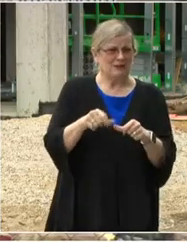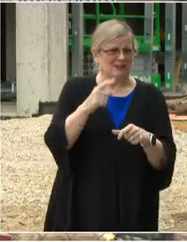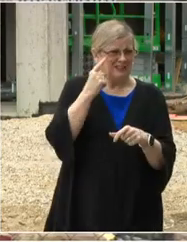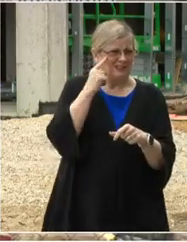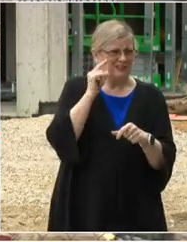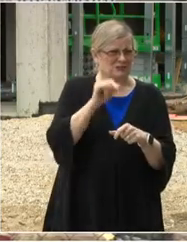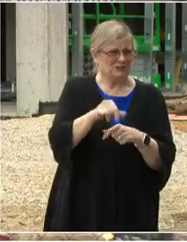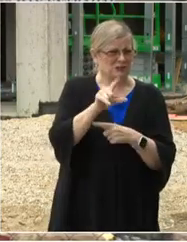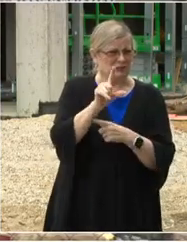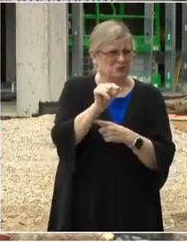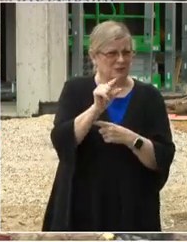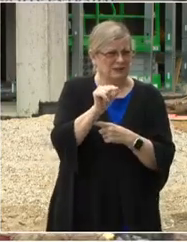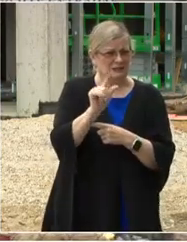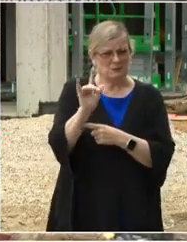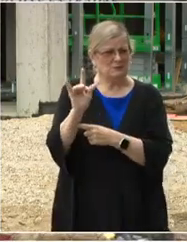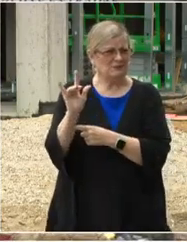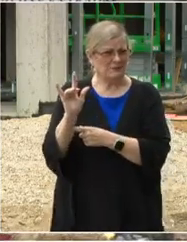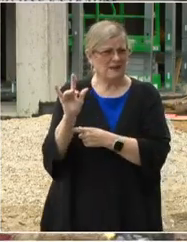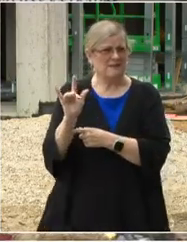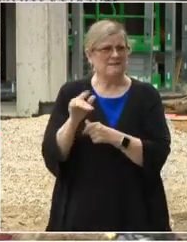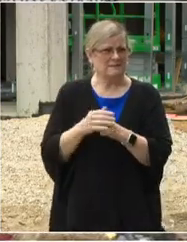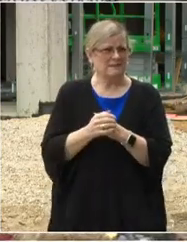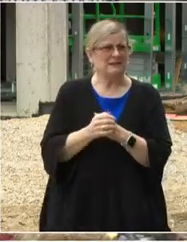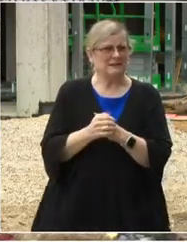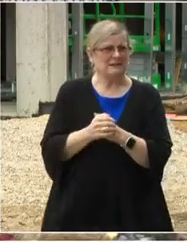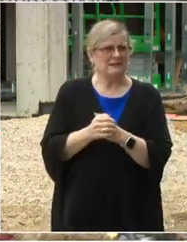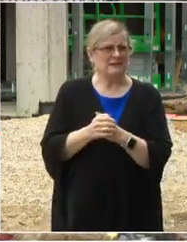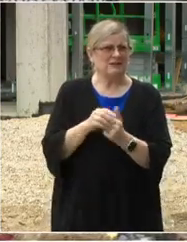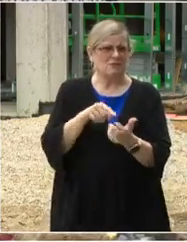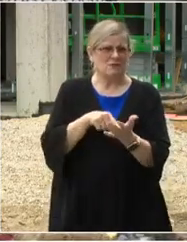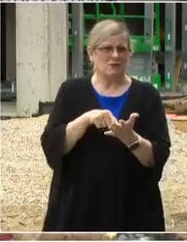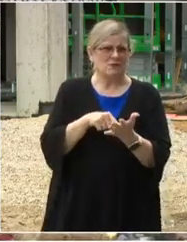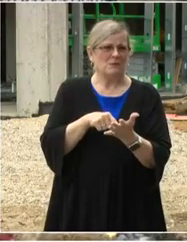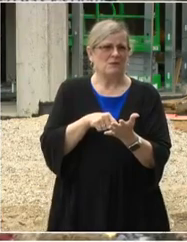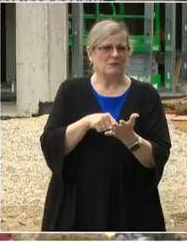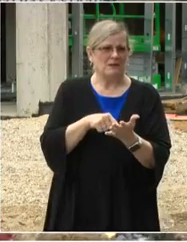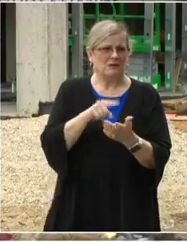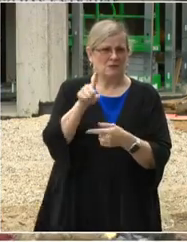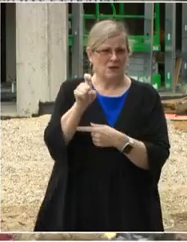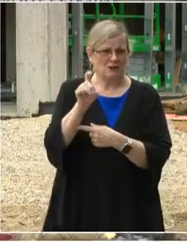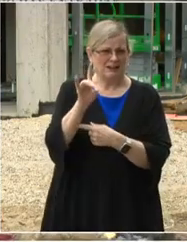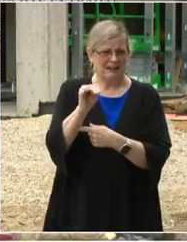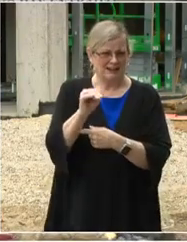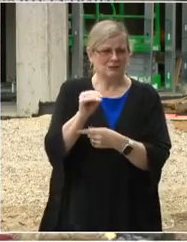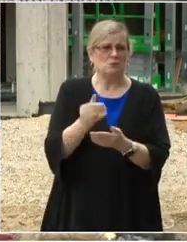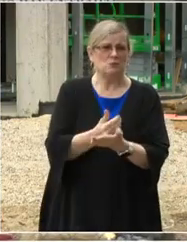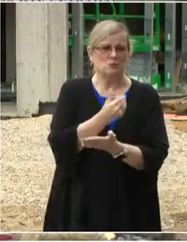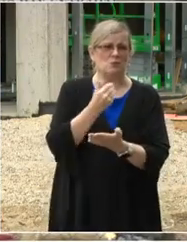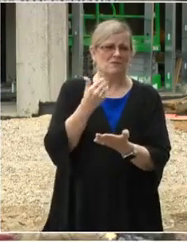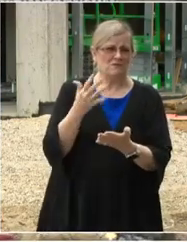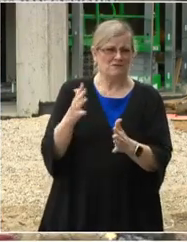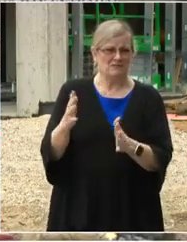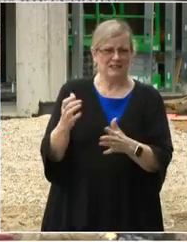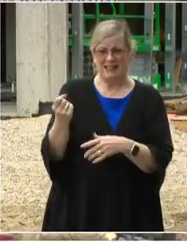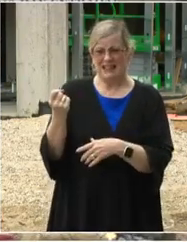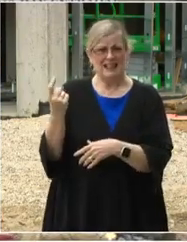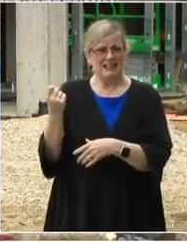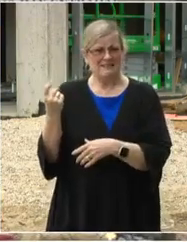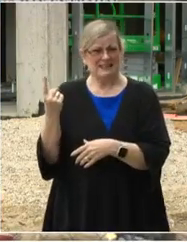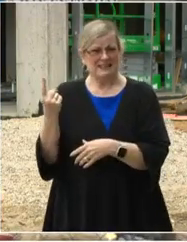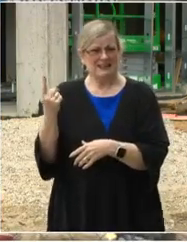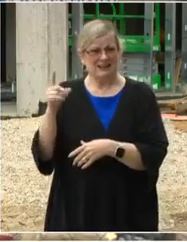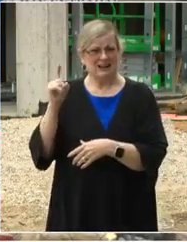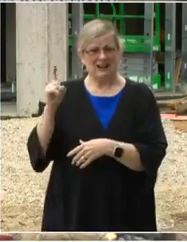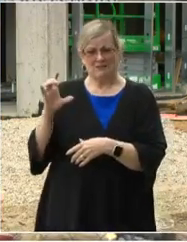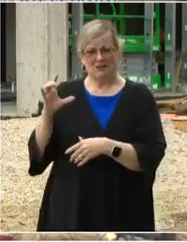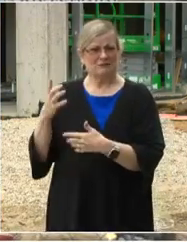of 1,580 new units of affordable housing. We already had 1,160 in the pipeline. So